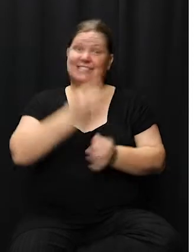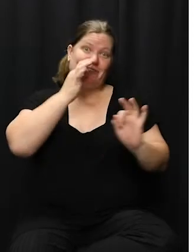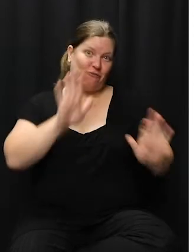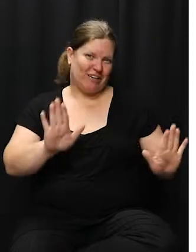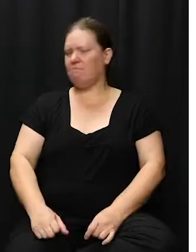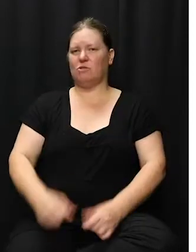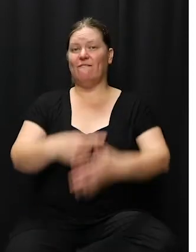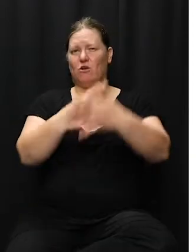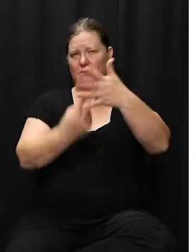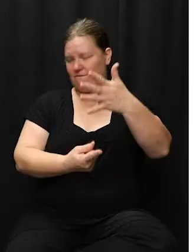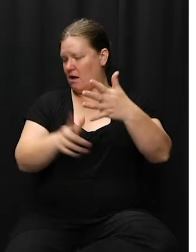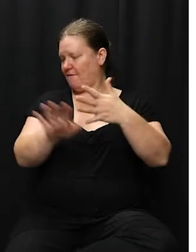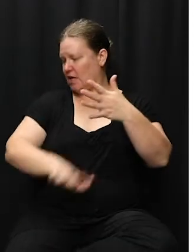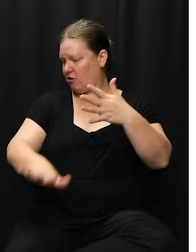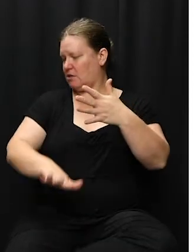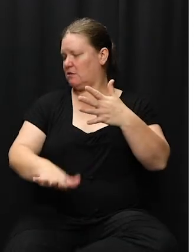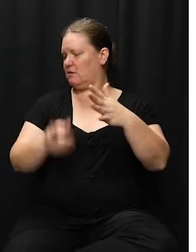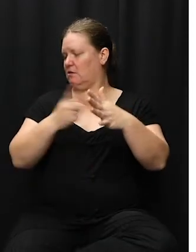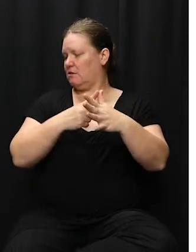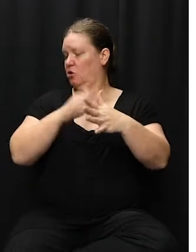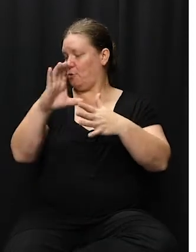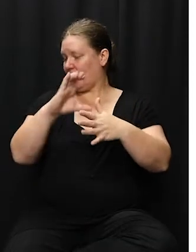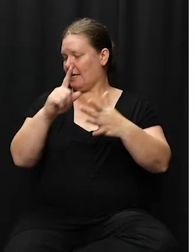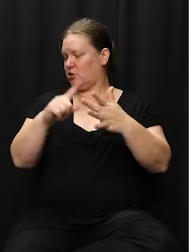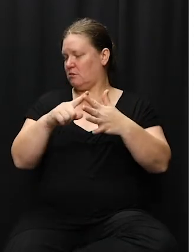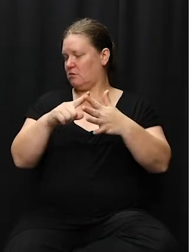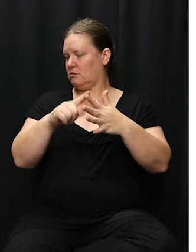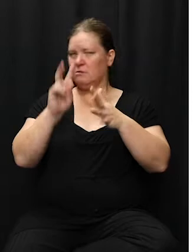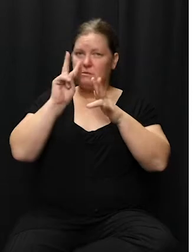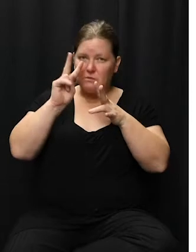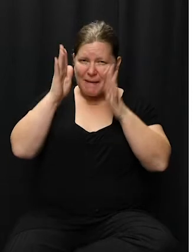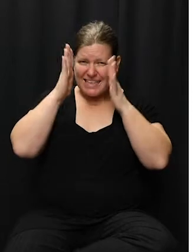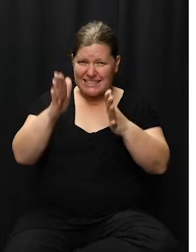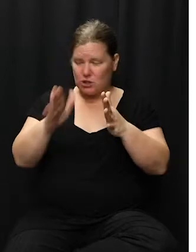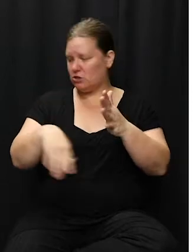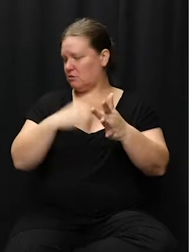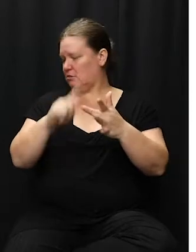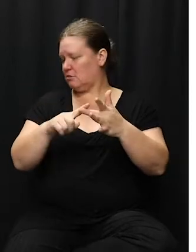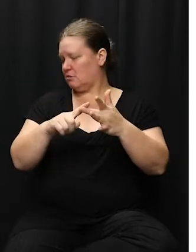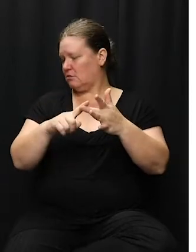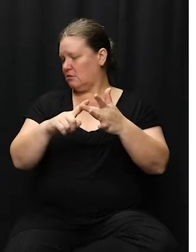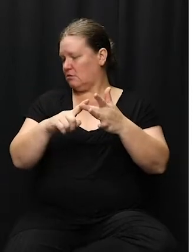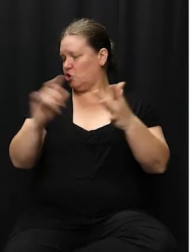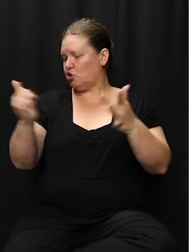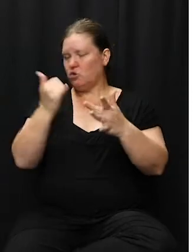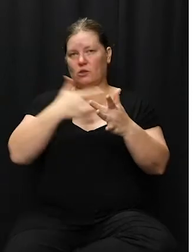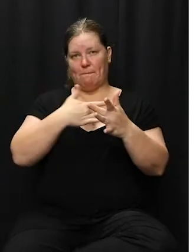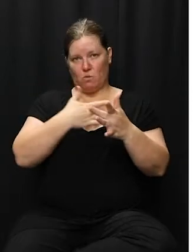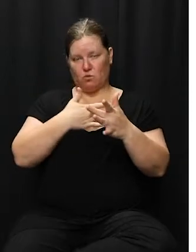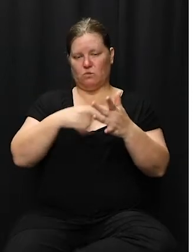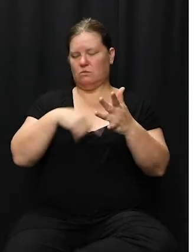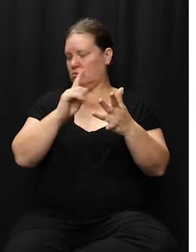So it sort of covers 5 areas. You've got communication, paying attention or attending, social and emotional